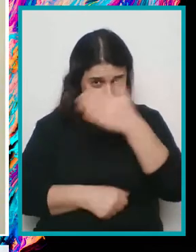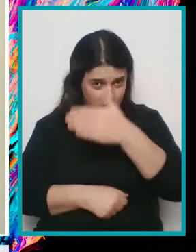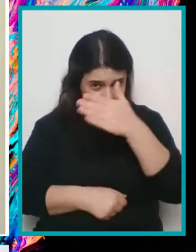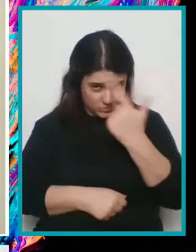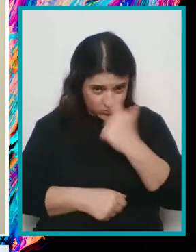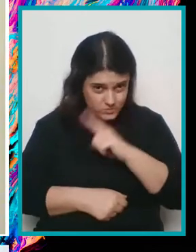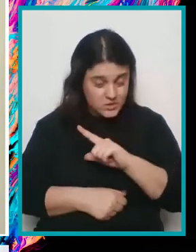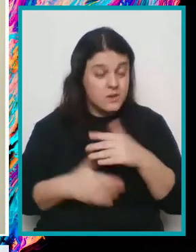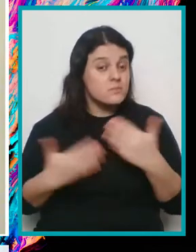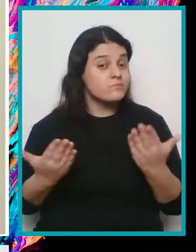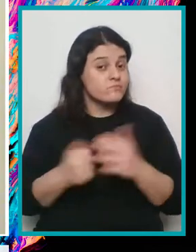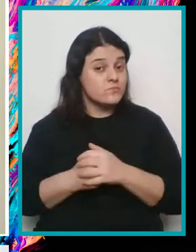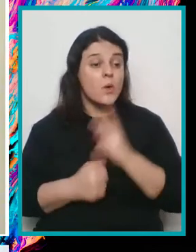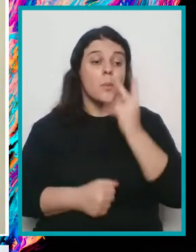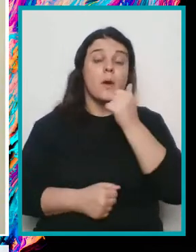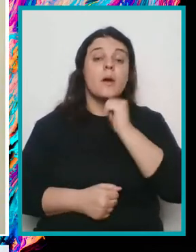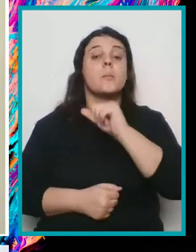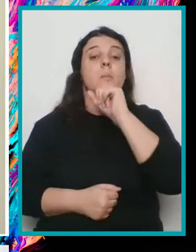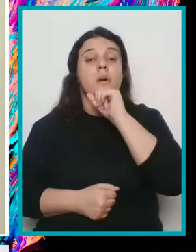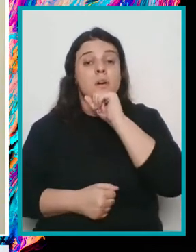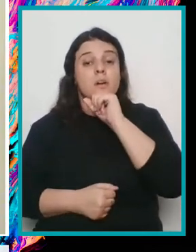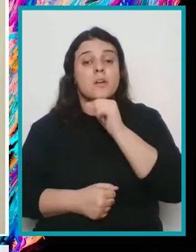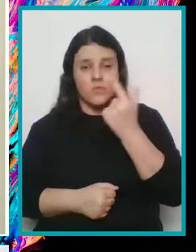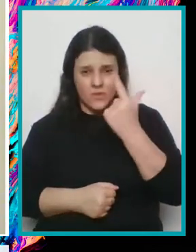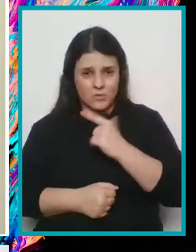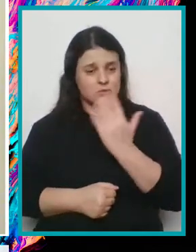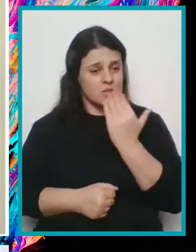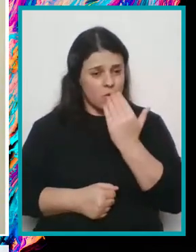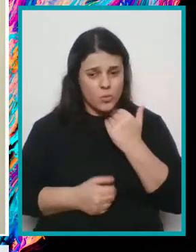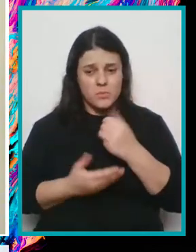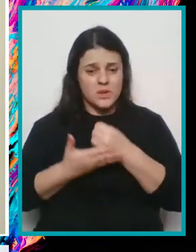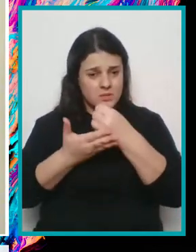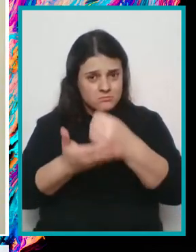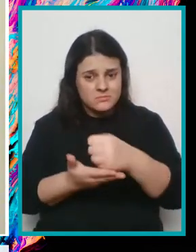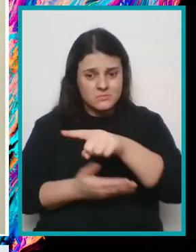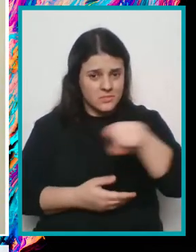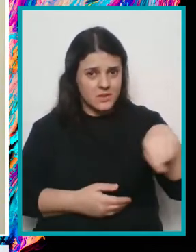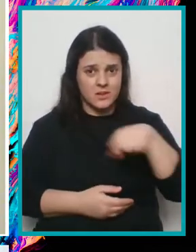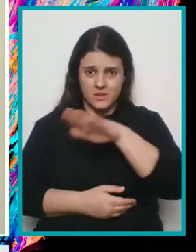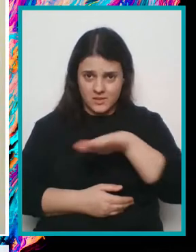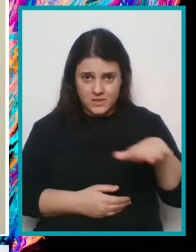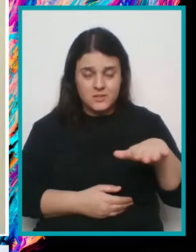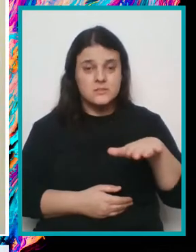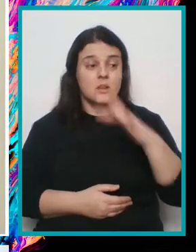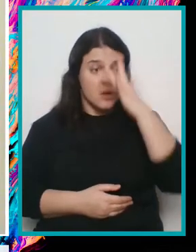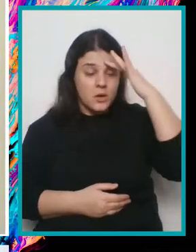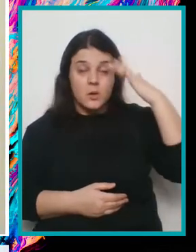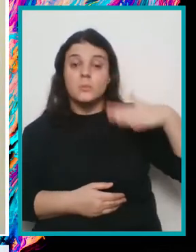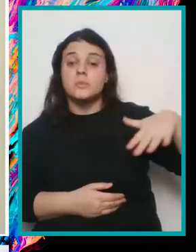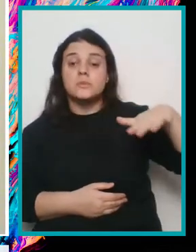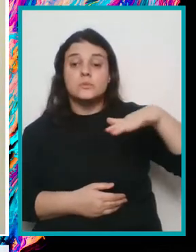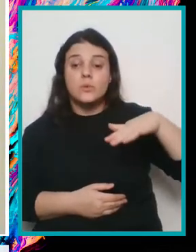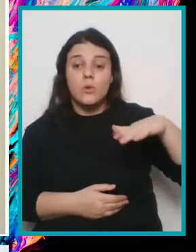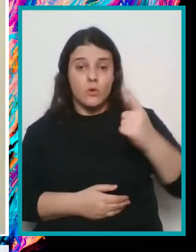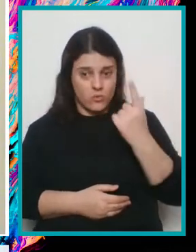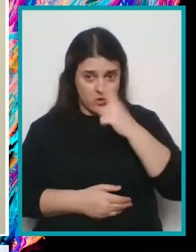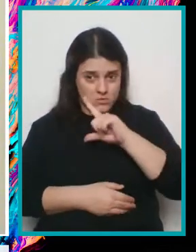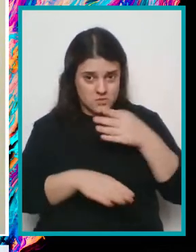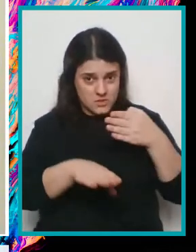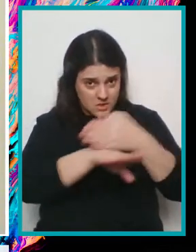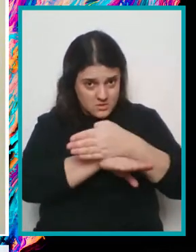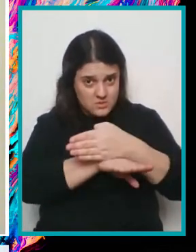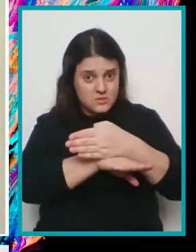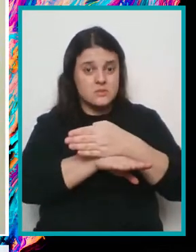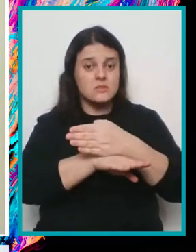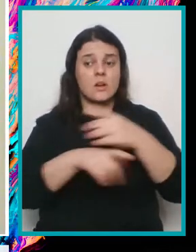matter of a human's life. It's an issue that involves human survival. That